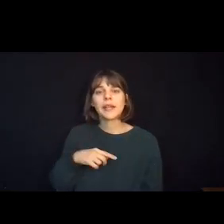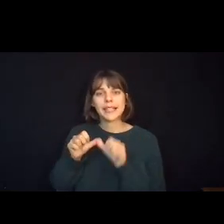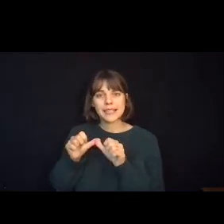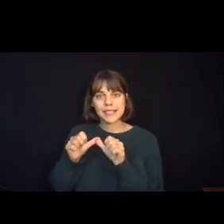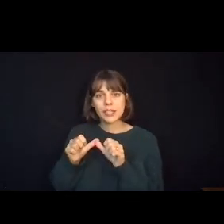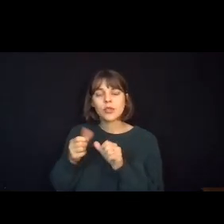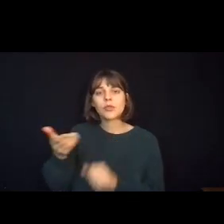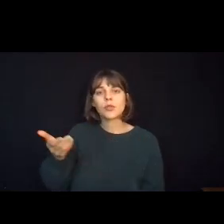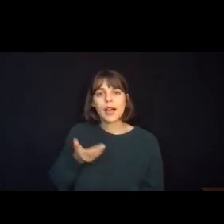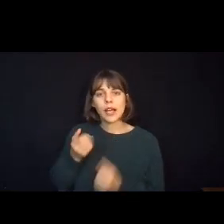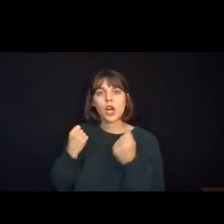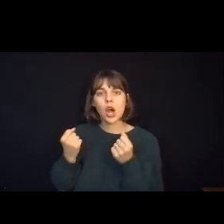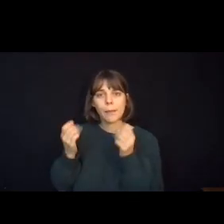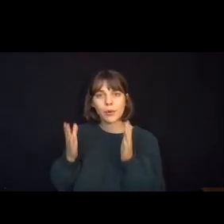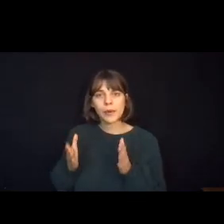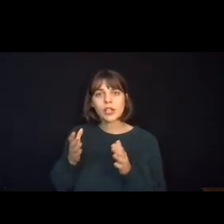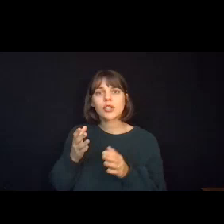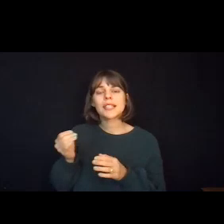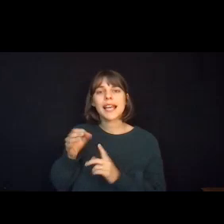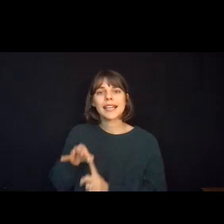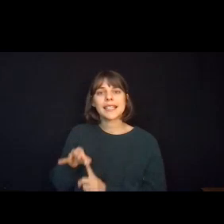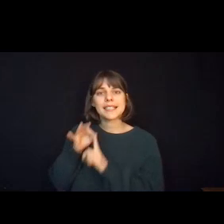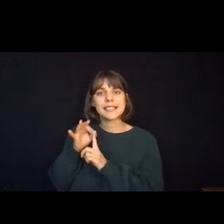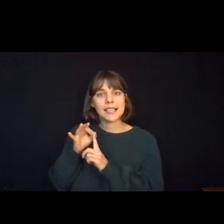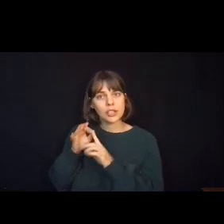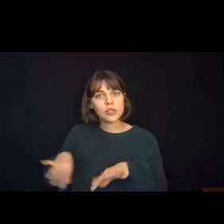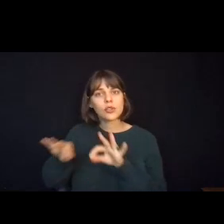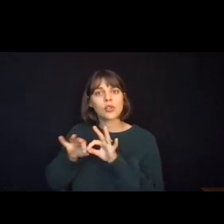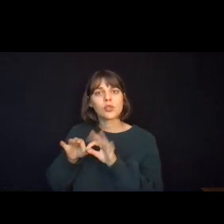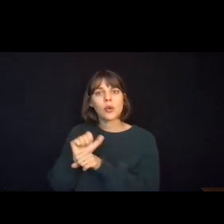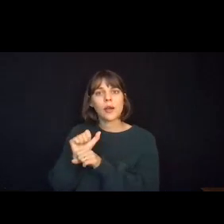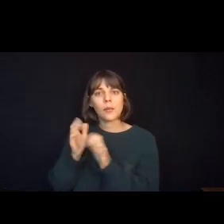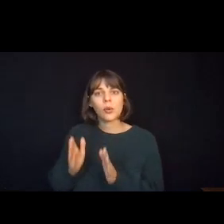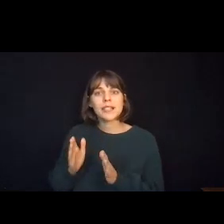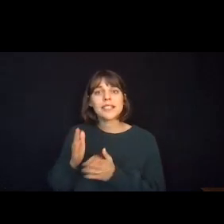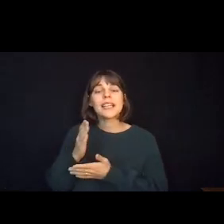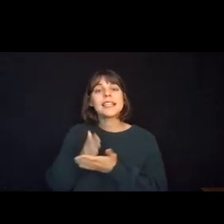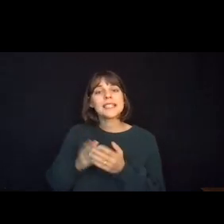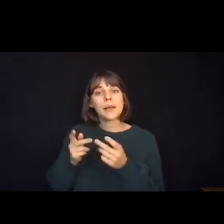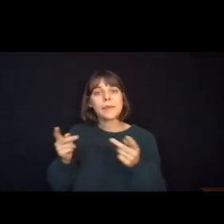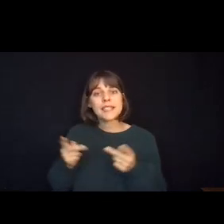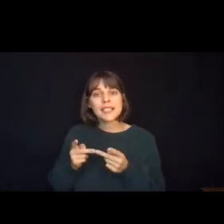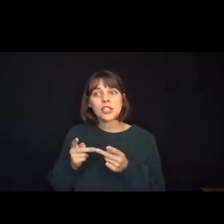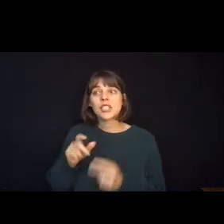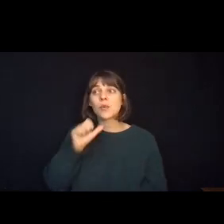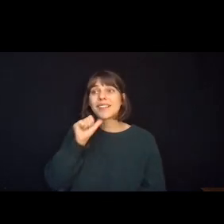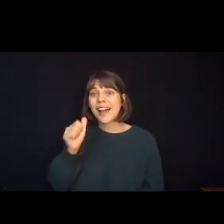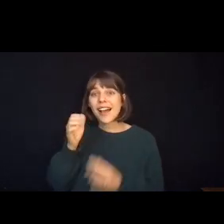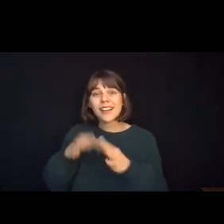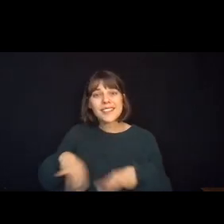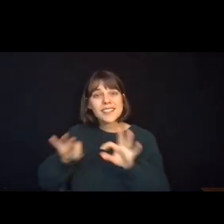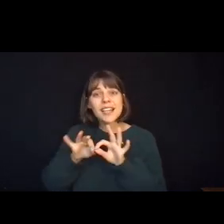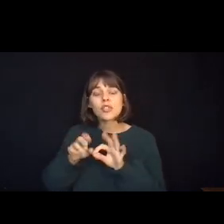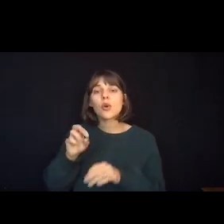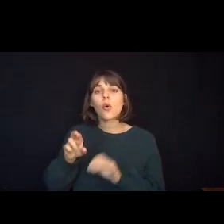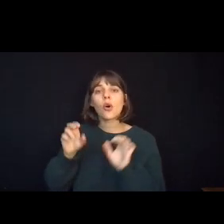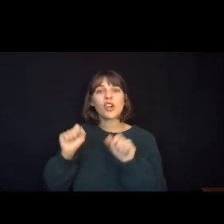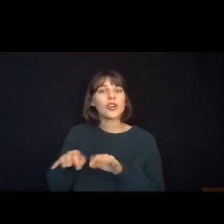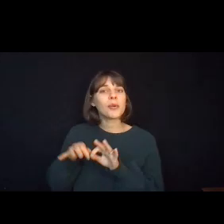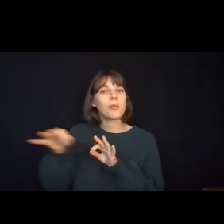and essential employees. Some of the positions that we considered not as essential or that could hold off, or particularly